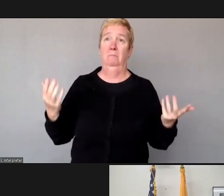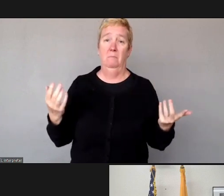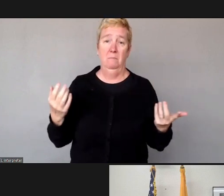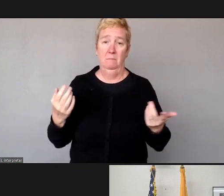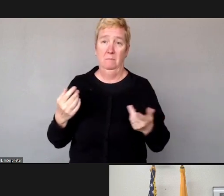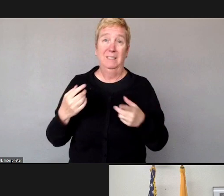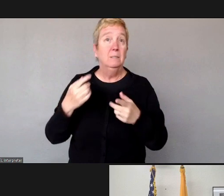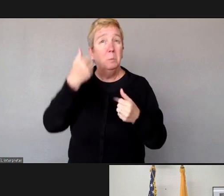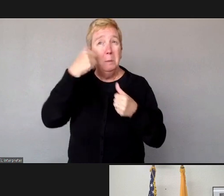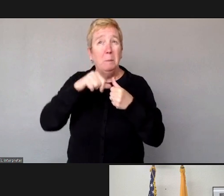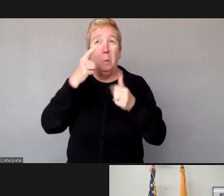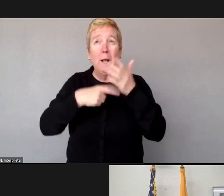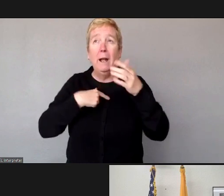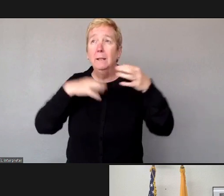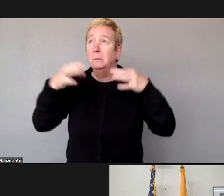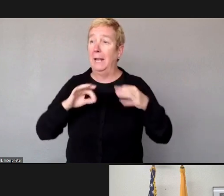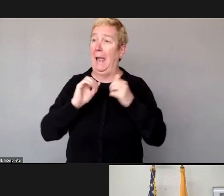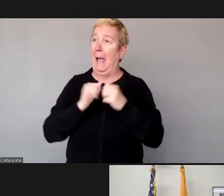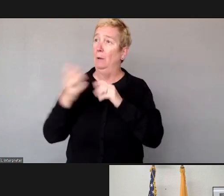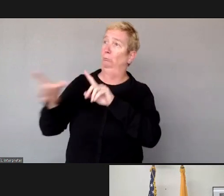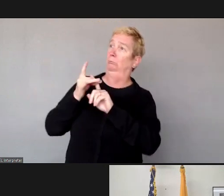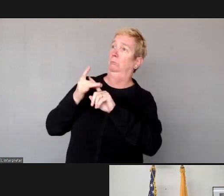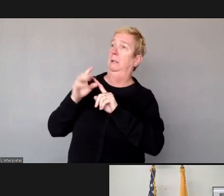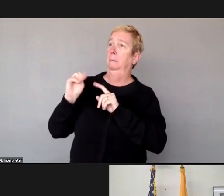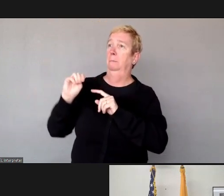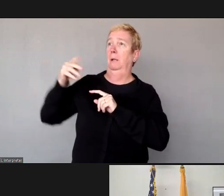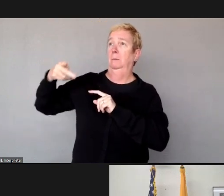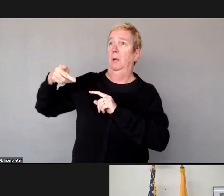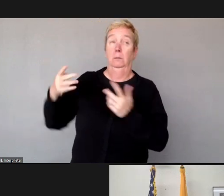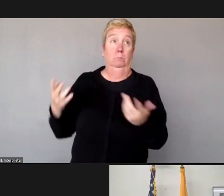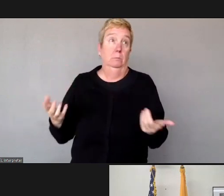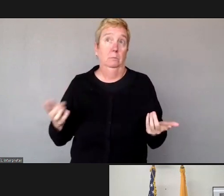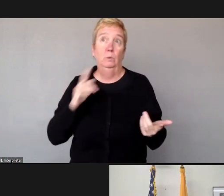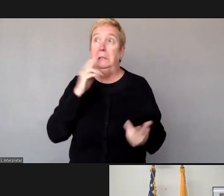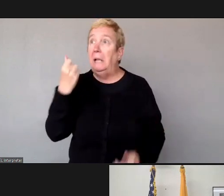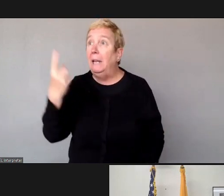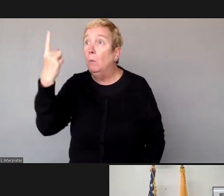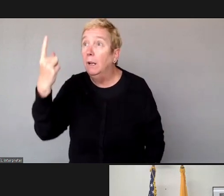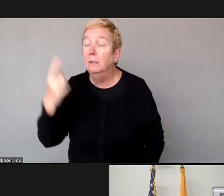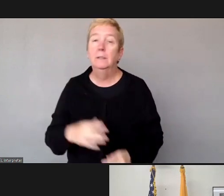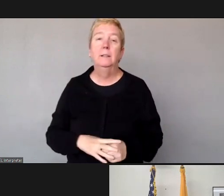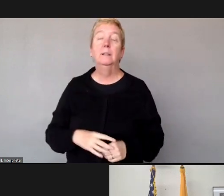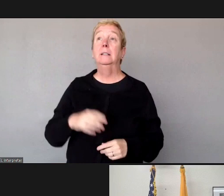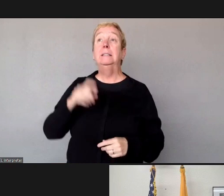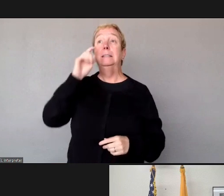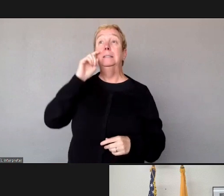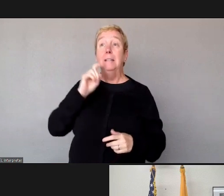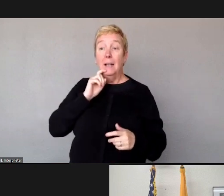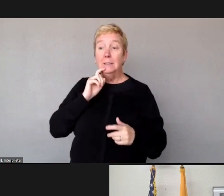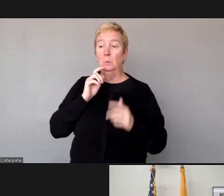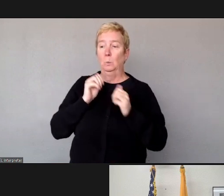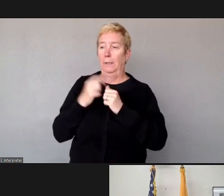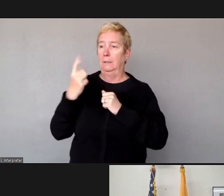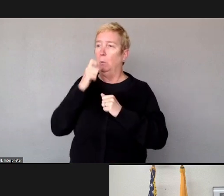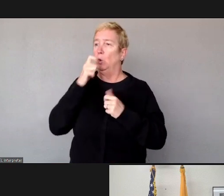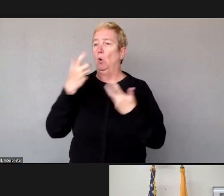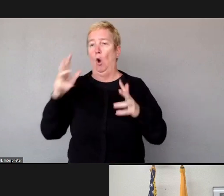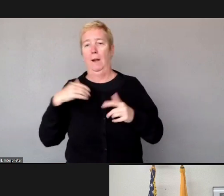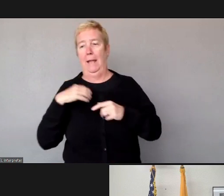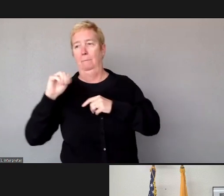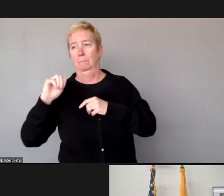that I shared, and you just said yourself right now, right? Sexual transmission with someone who has monkeypox,